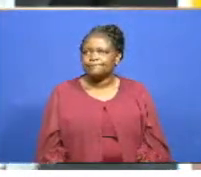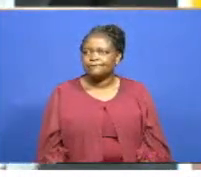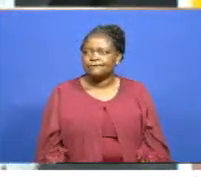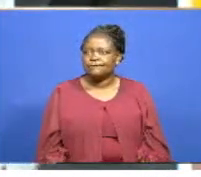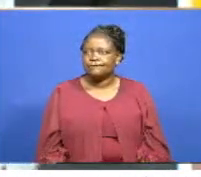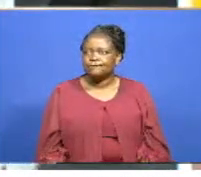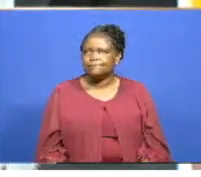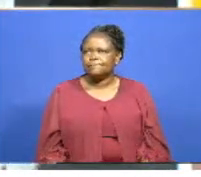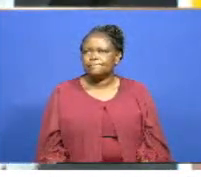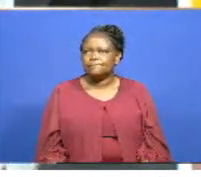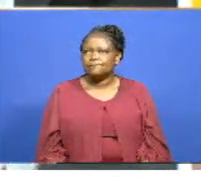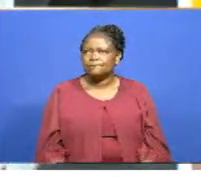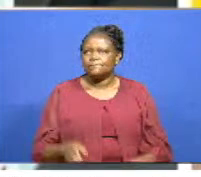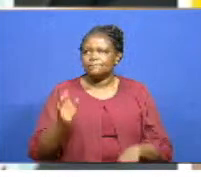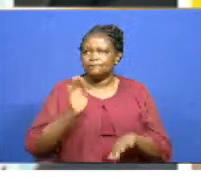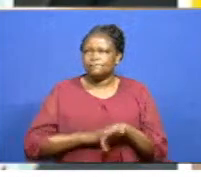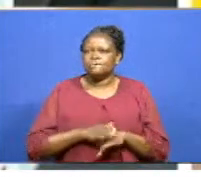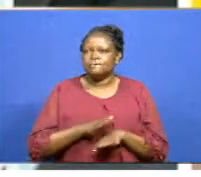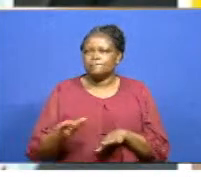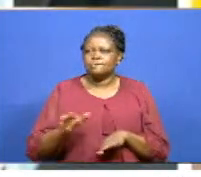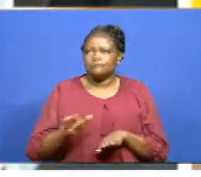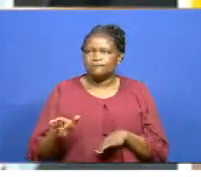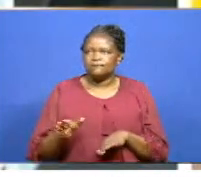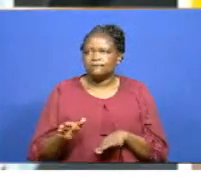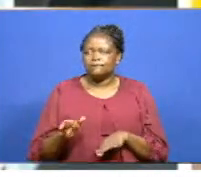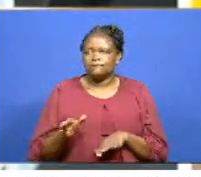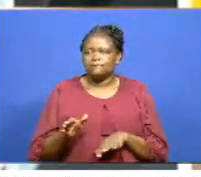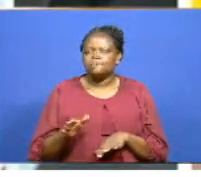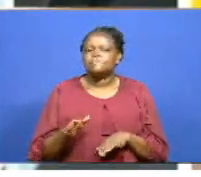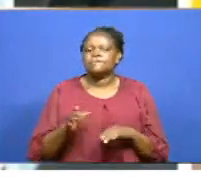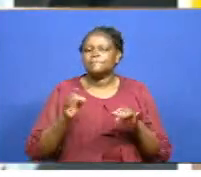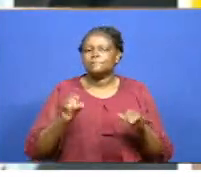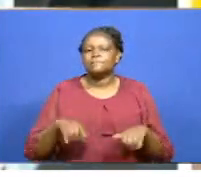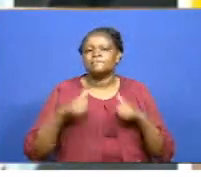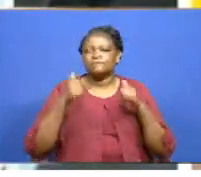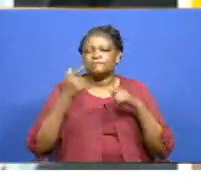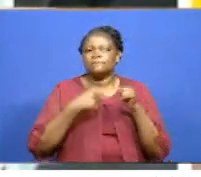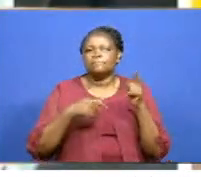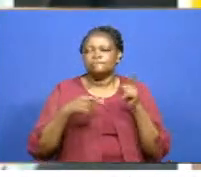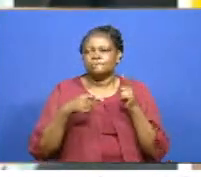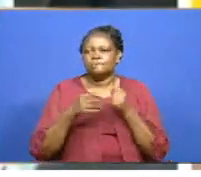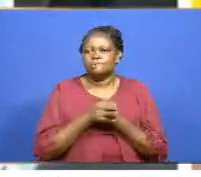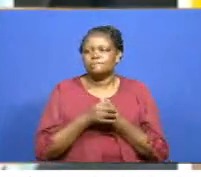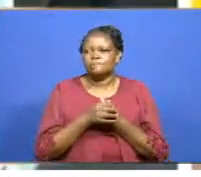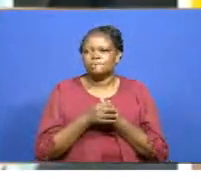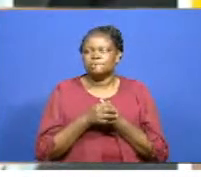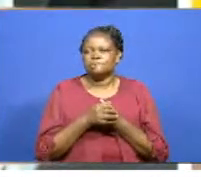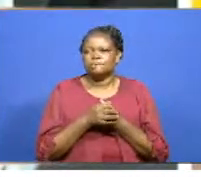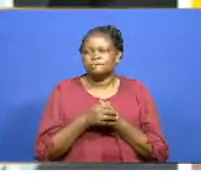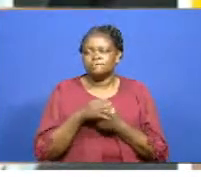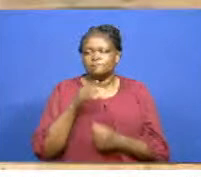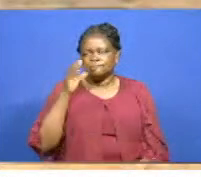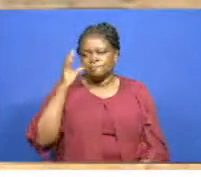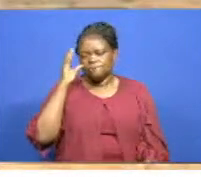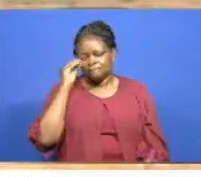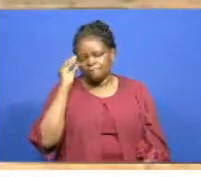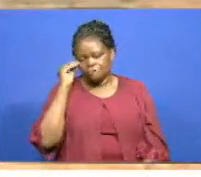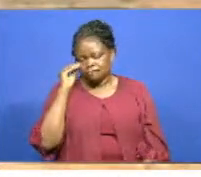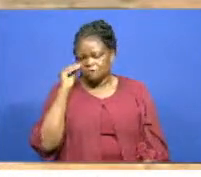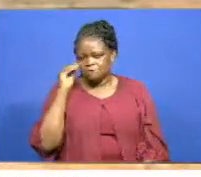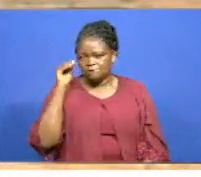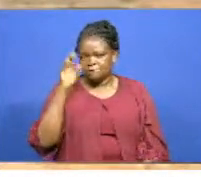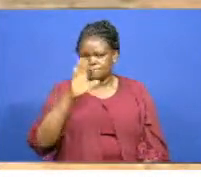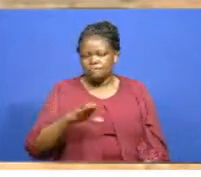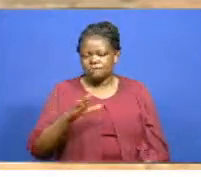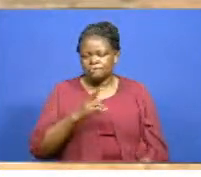Good morning to you, Bentro Njue, coming to you live from Kisite Mpungute Marine Park. It is in Shimoni at